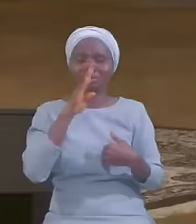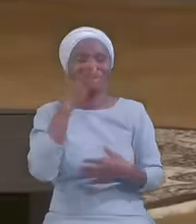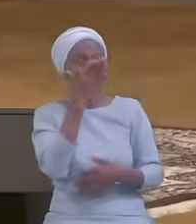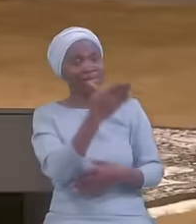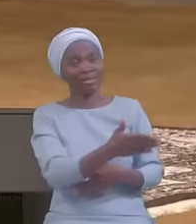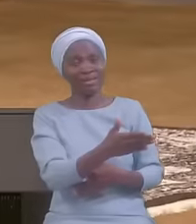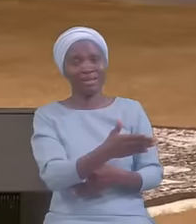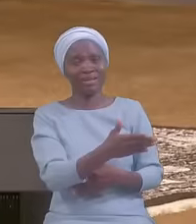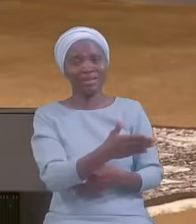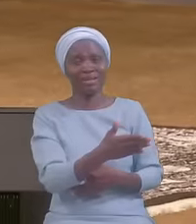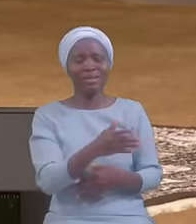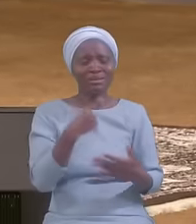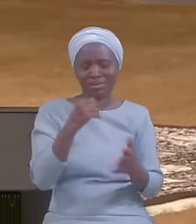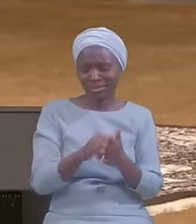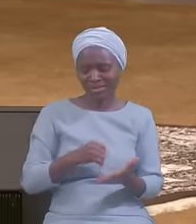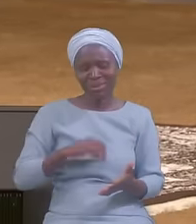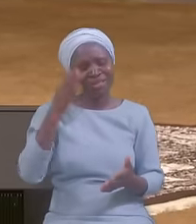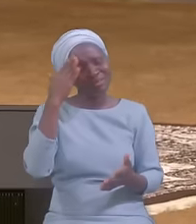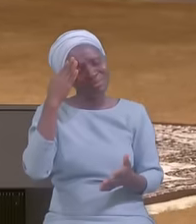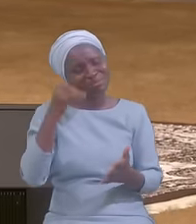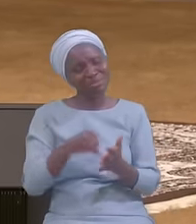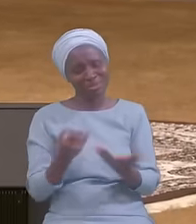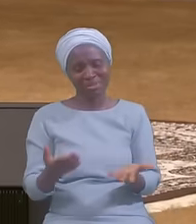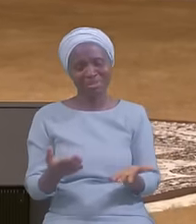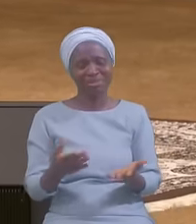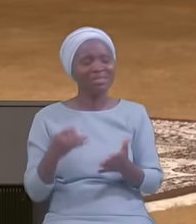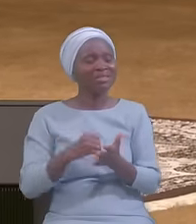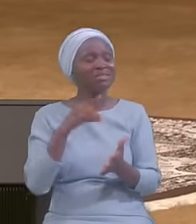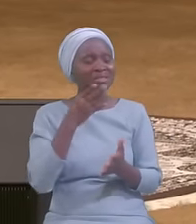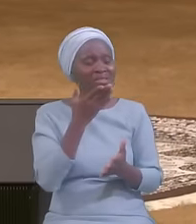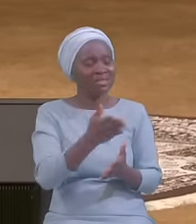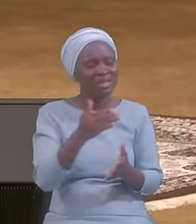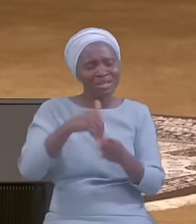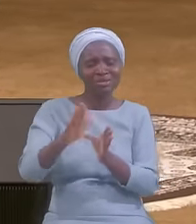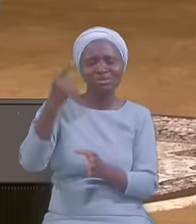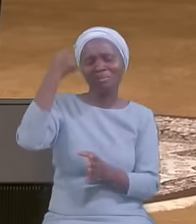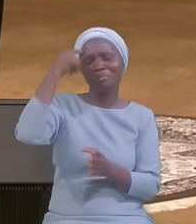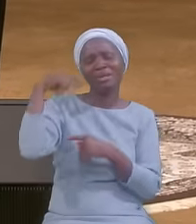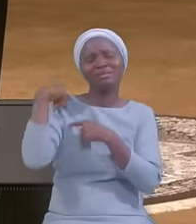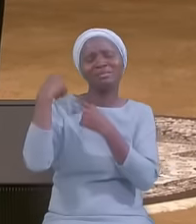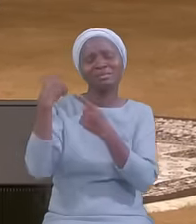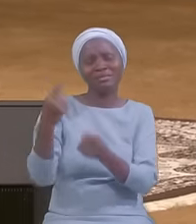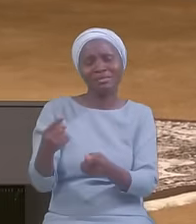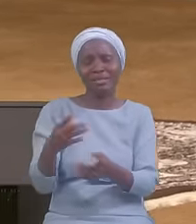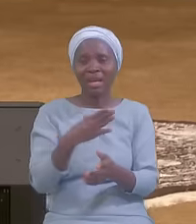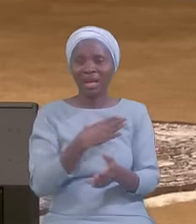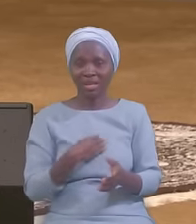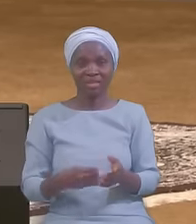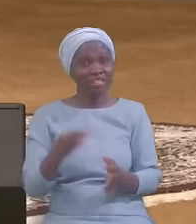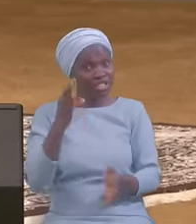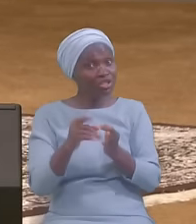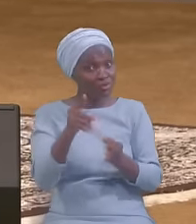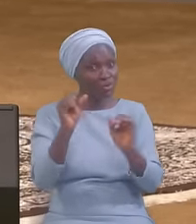And you know it is sleeping somewhere there in your mind. And if it can only wake